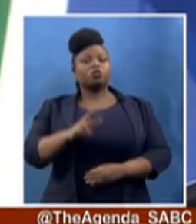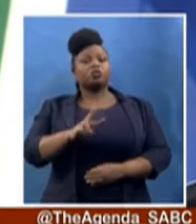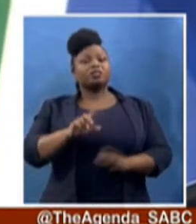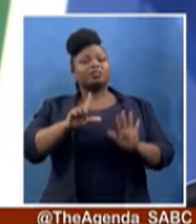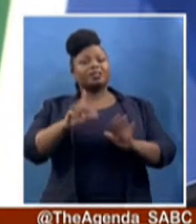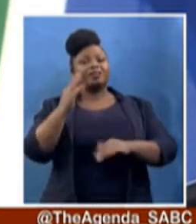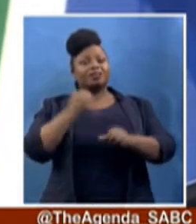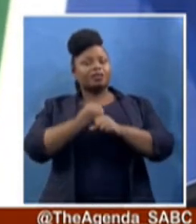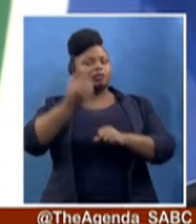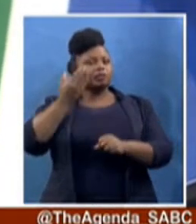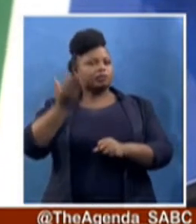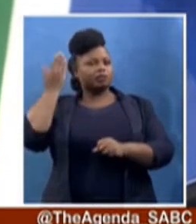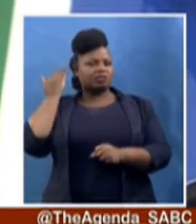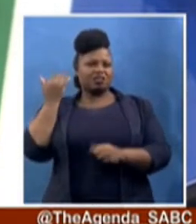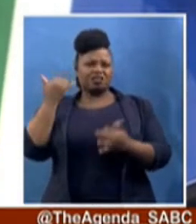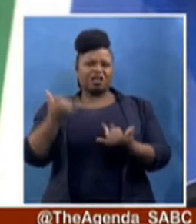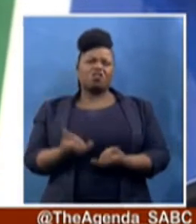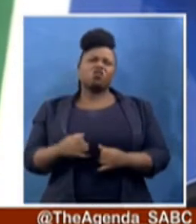of apartheid.